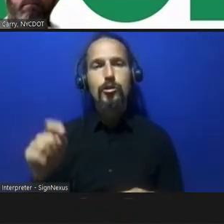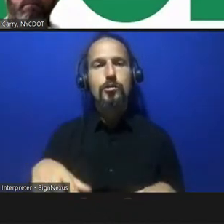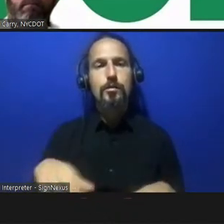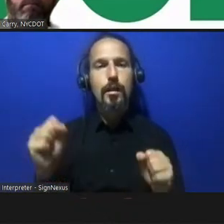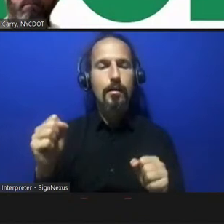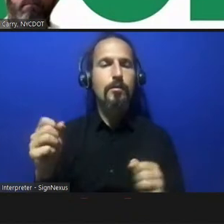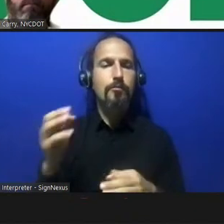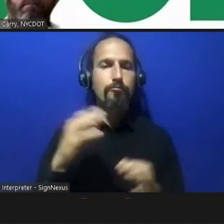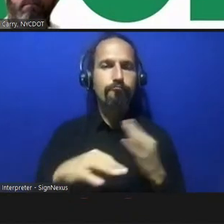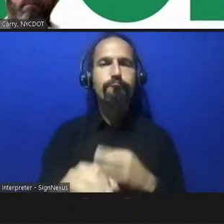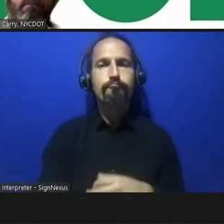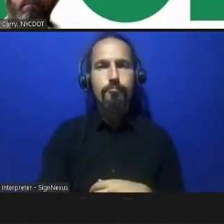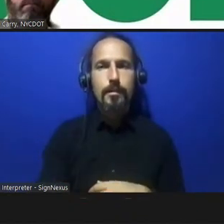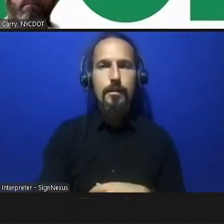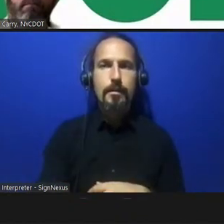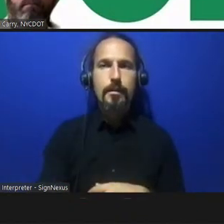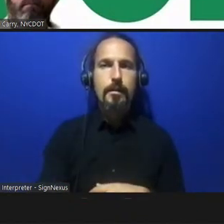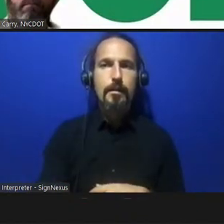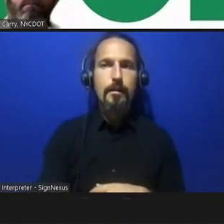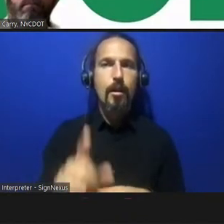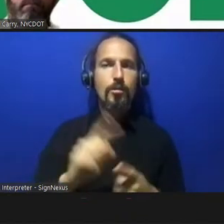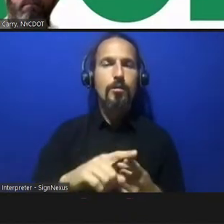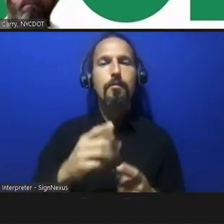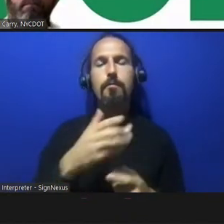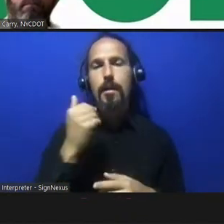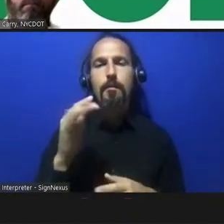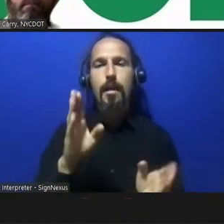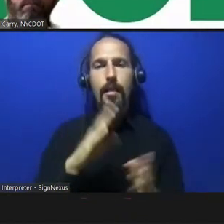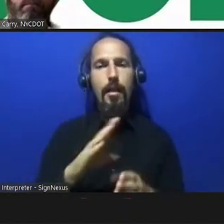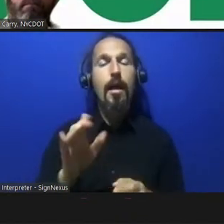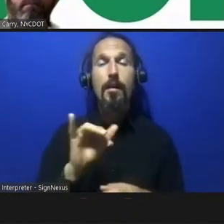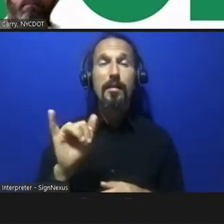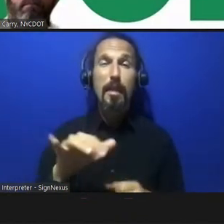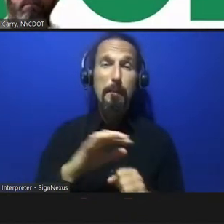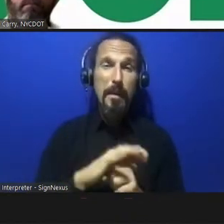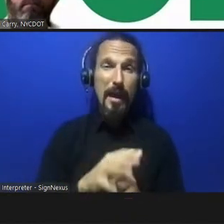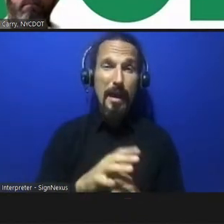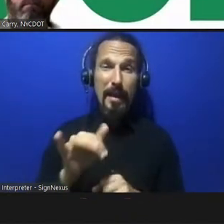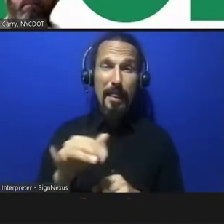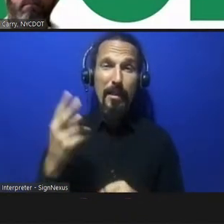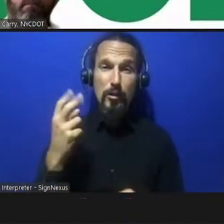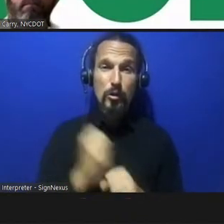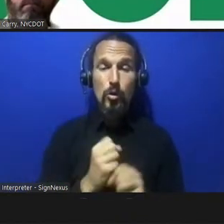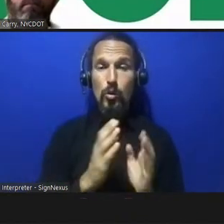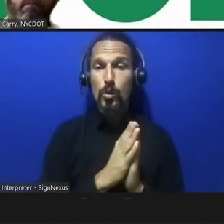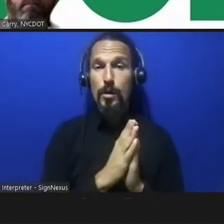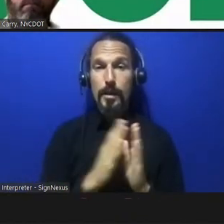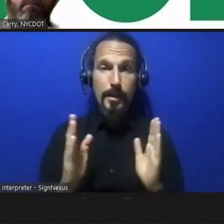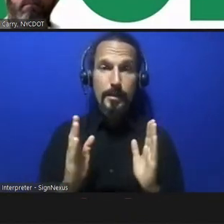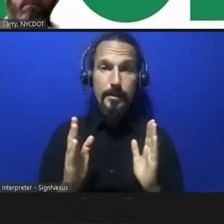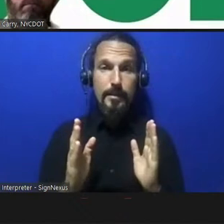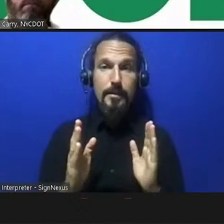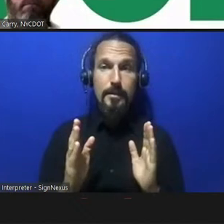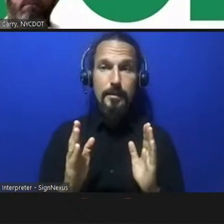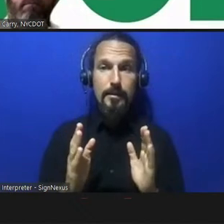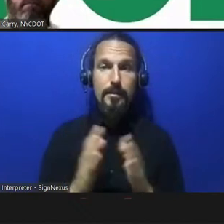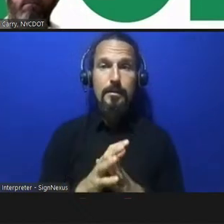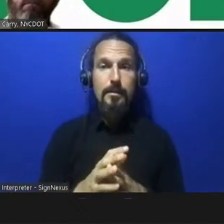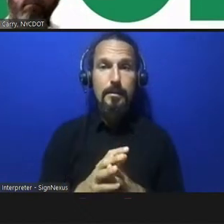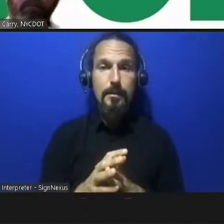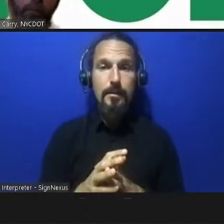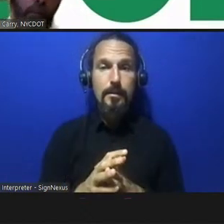instead until a better plan and also like coming out of the pandemic come on like after two years of